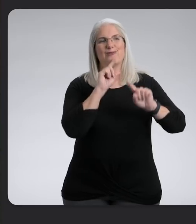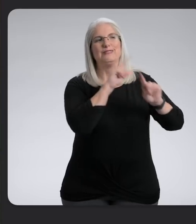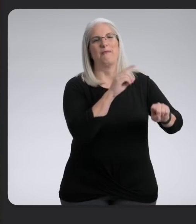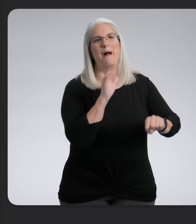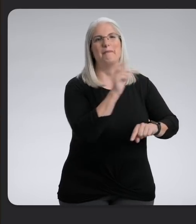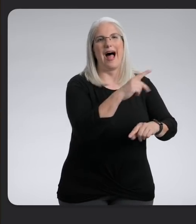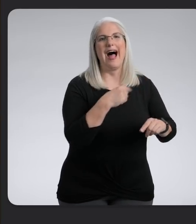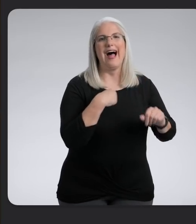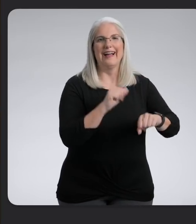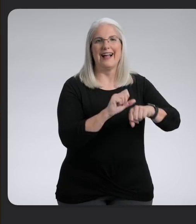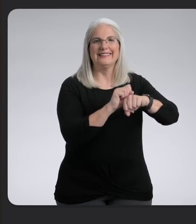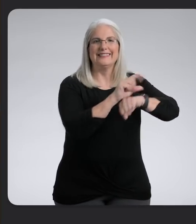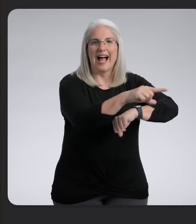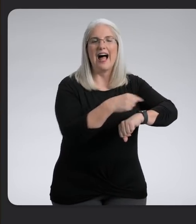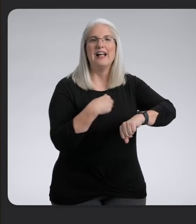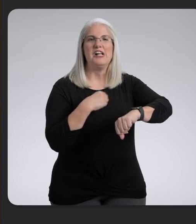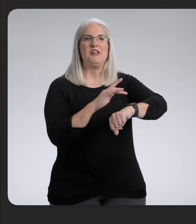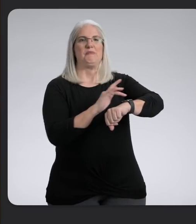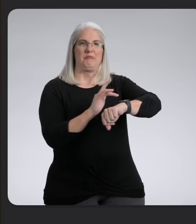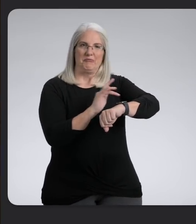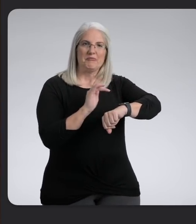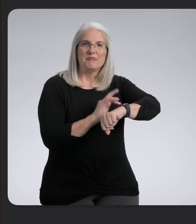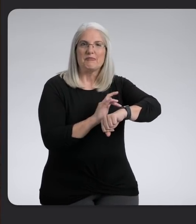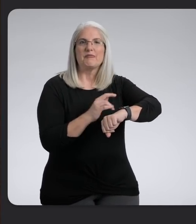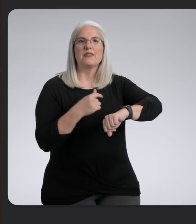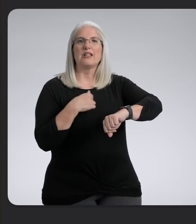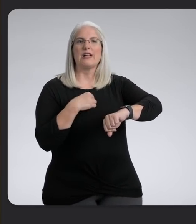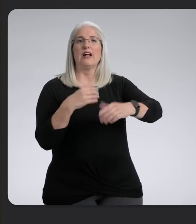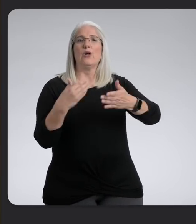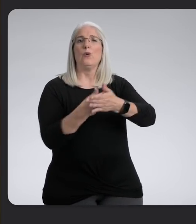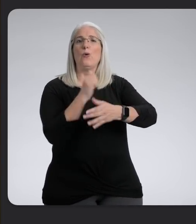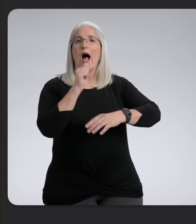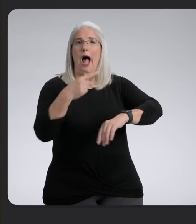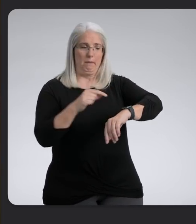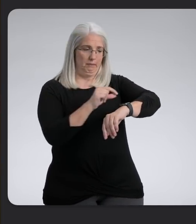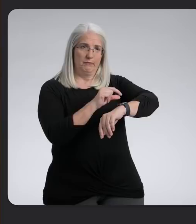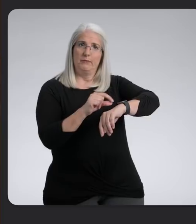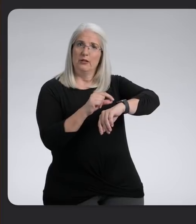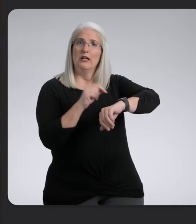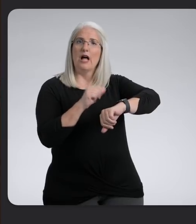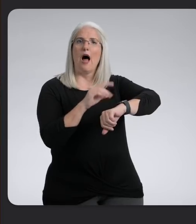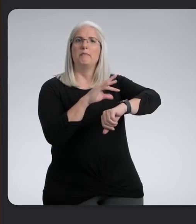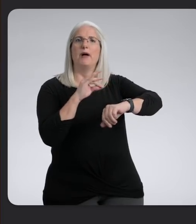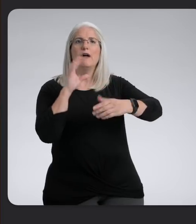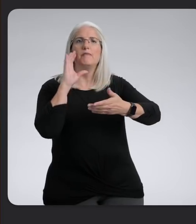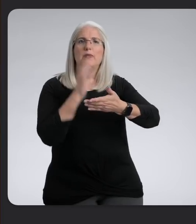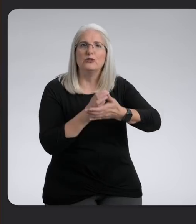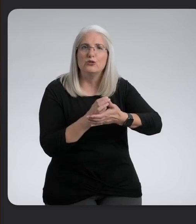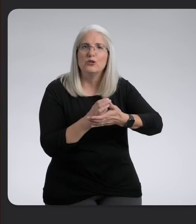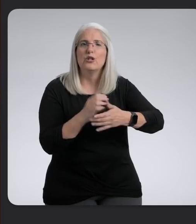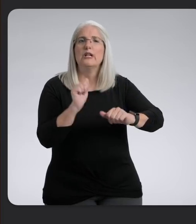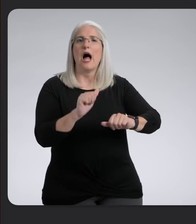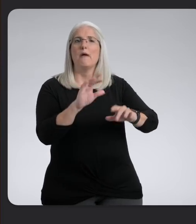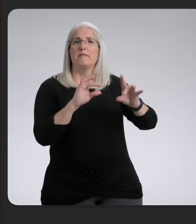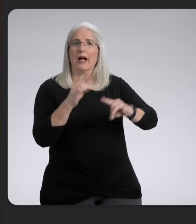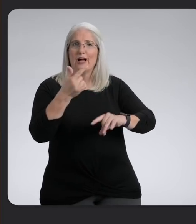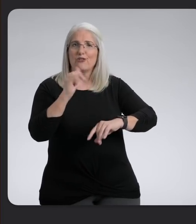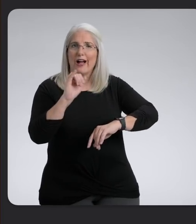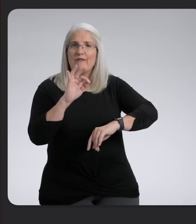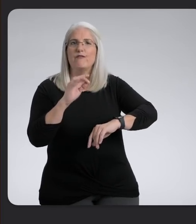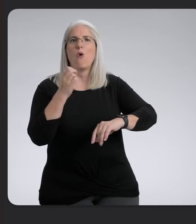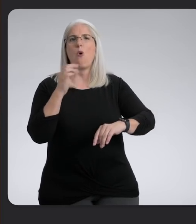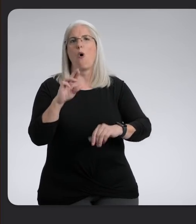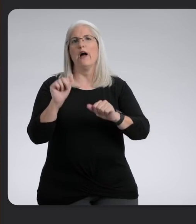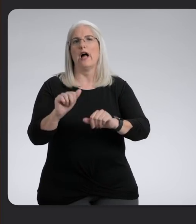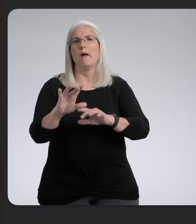iPhone. In the new app shelf, you'll find hashtag images. You can search for the perfect GIF or choose from your recents.